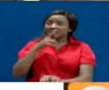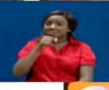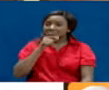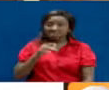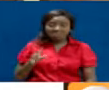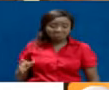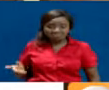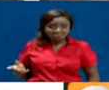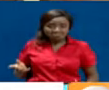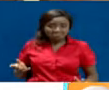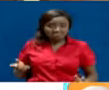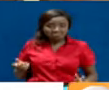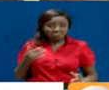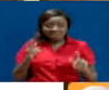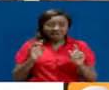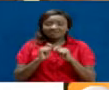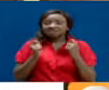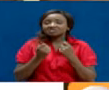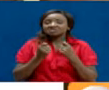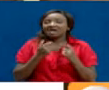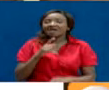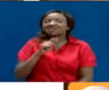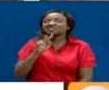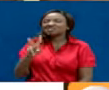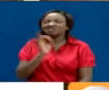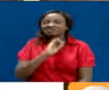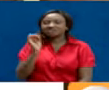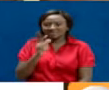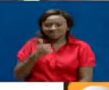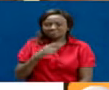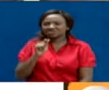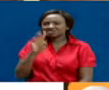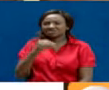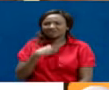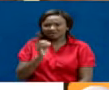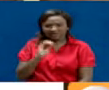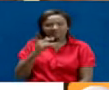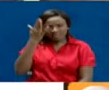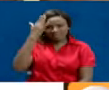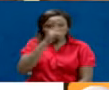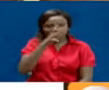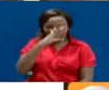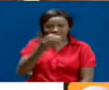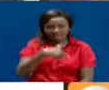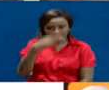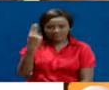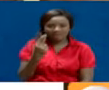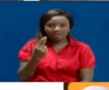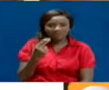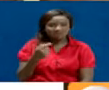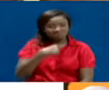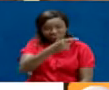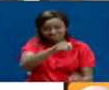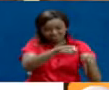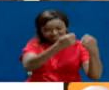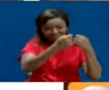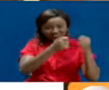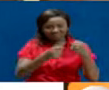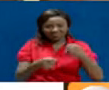not, I don't have a TV where I am. I knew he was cheating me. I told him, you are